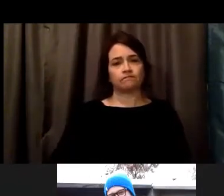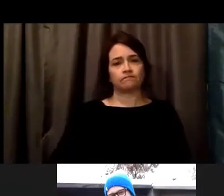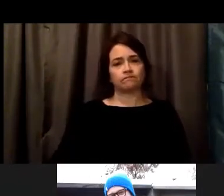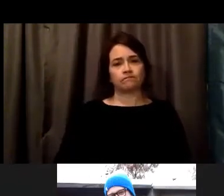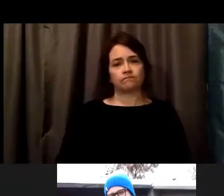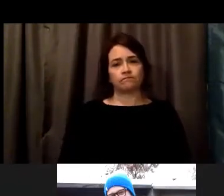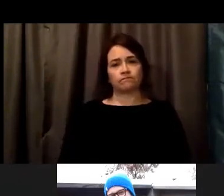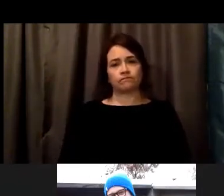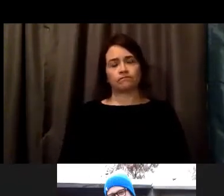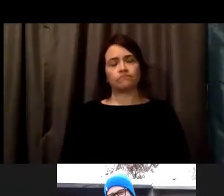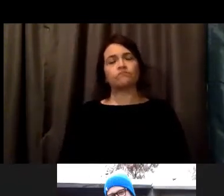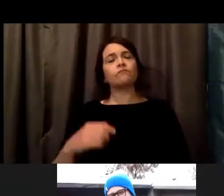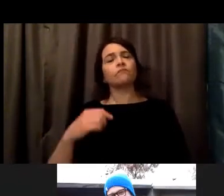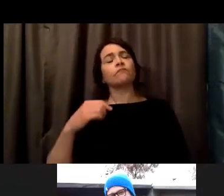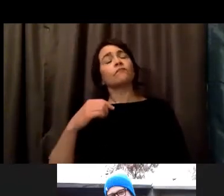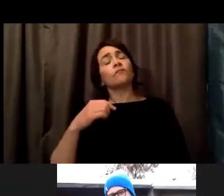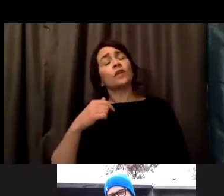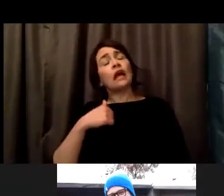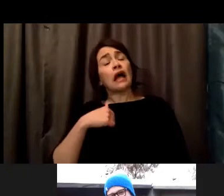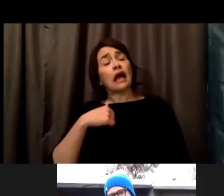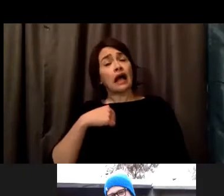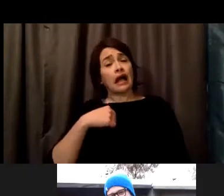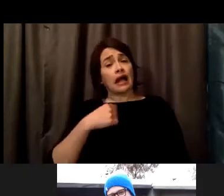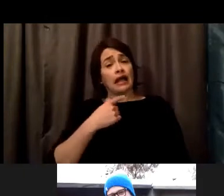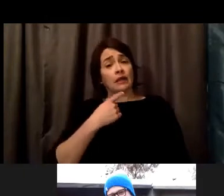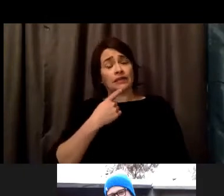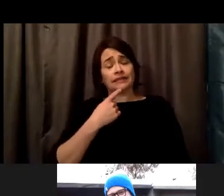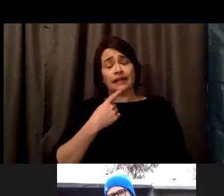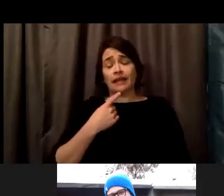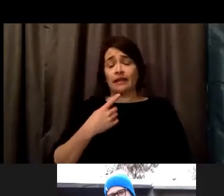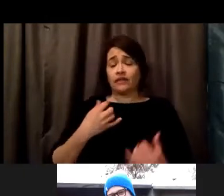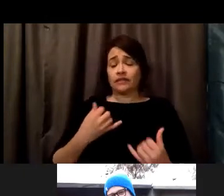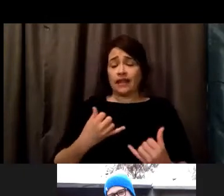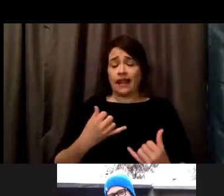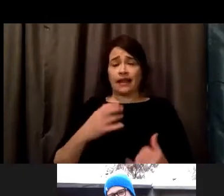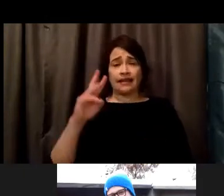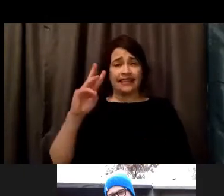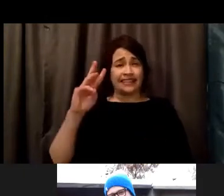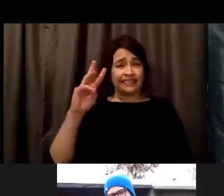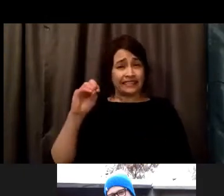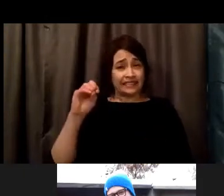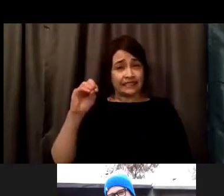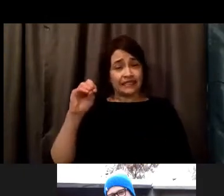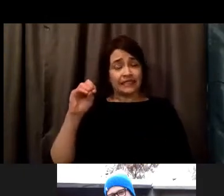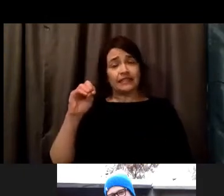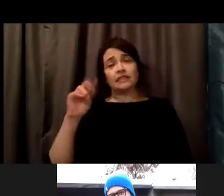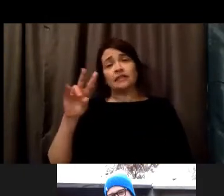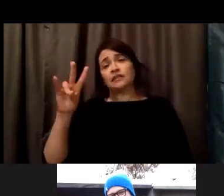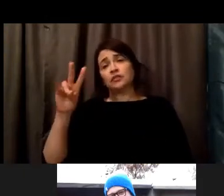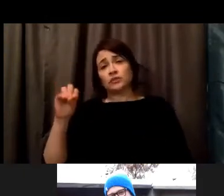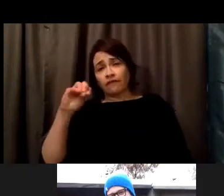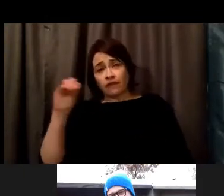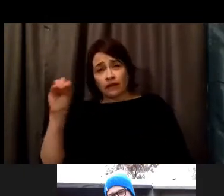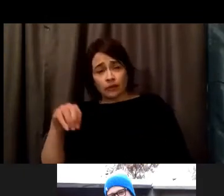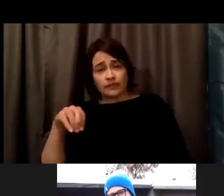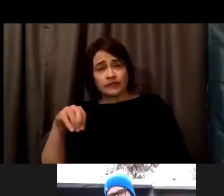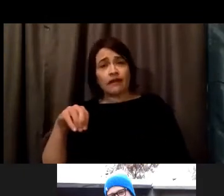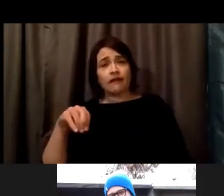George, I would say that even today, 60 to 70% of the Cambodian American